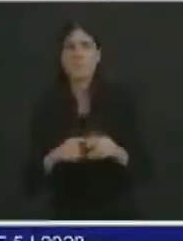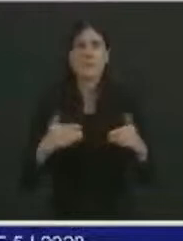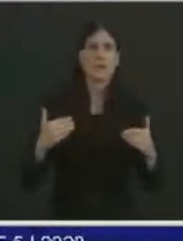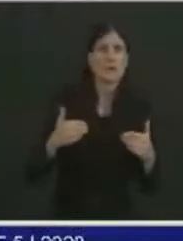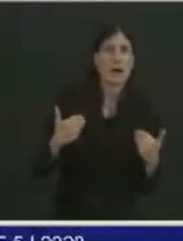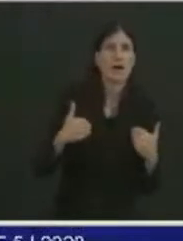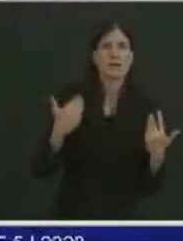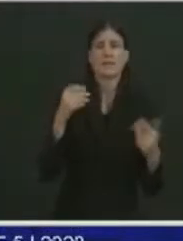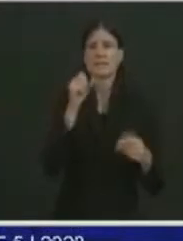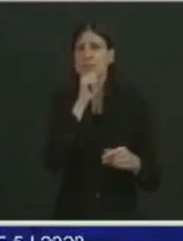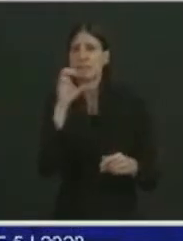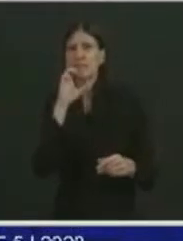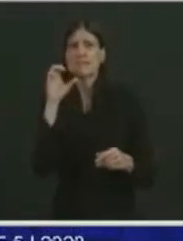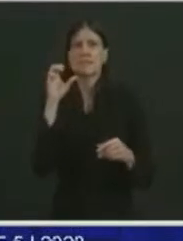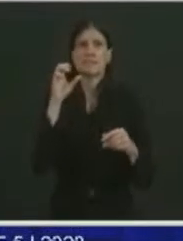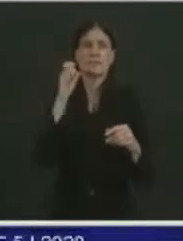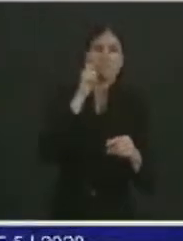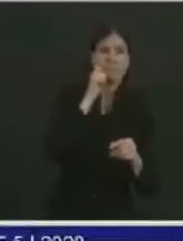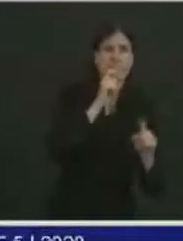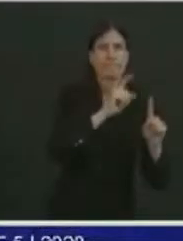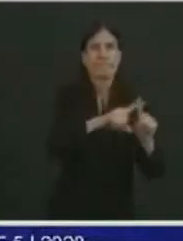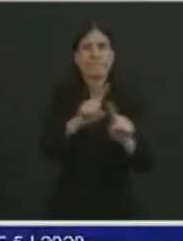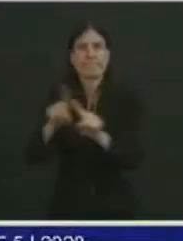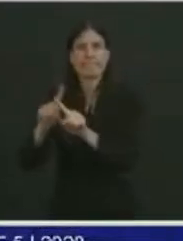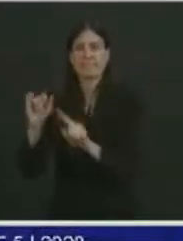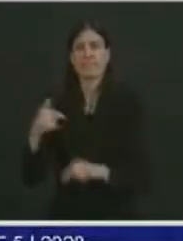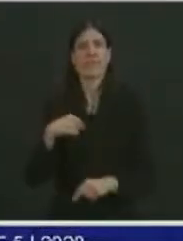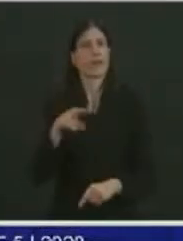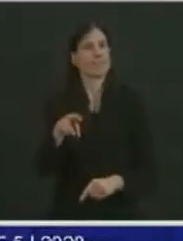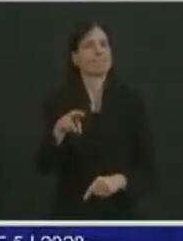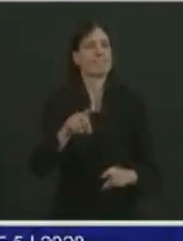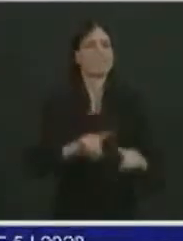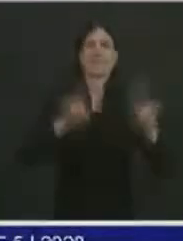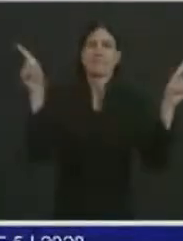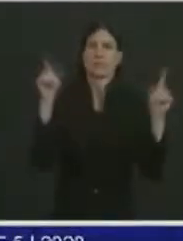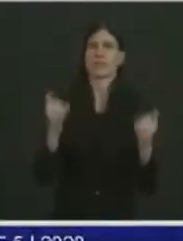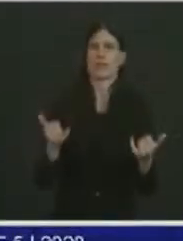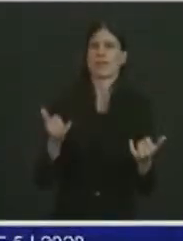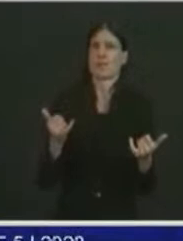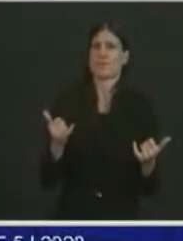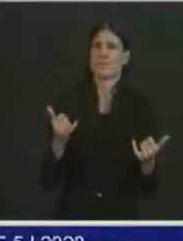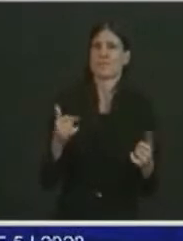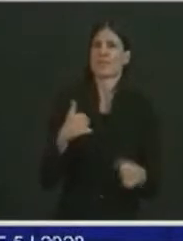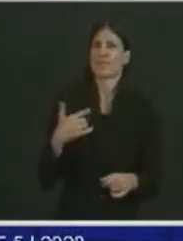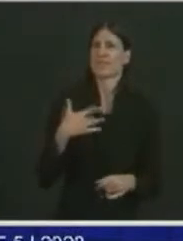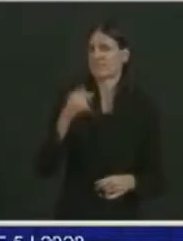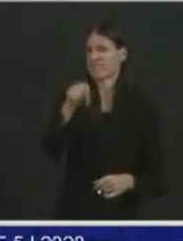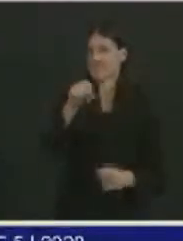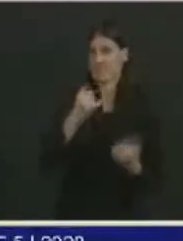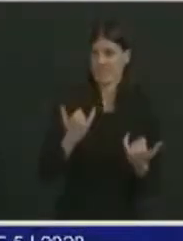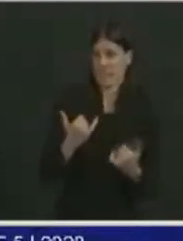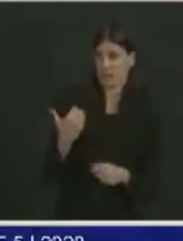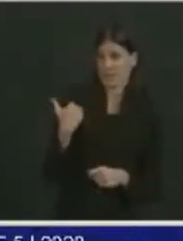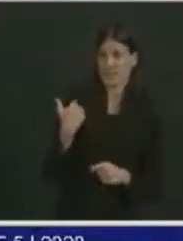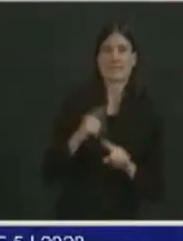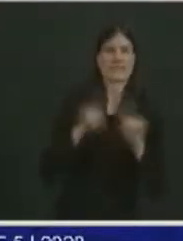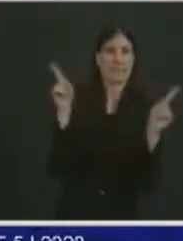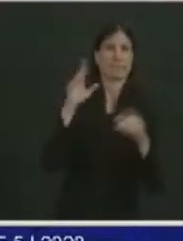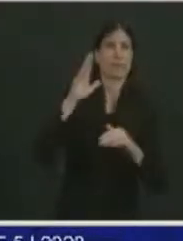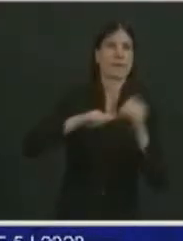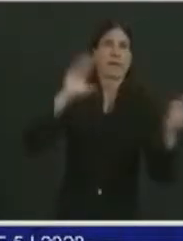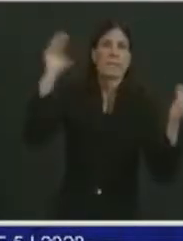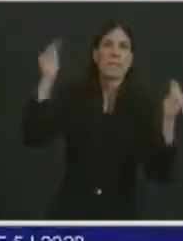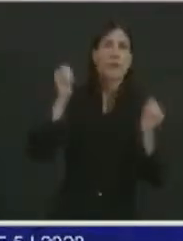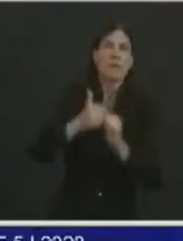at hand. And so for me, that feels different too. Look, our challenge is, okay, make